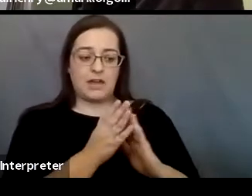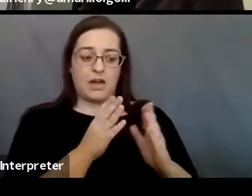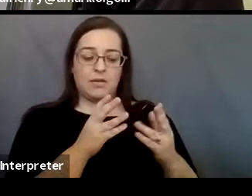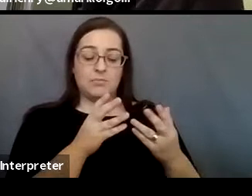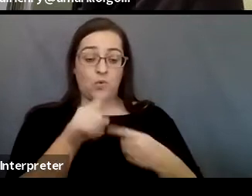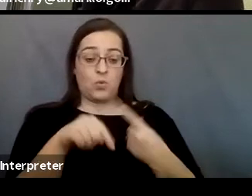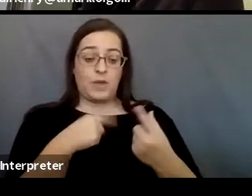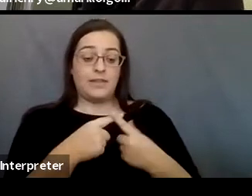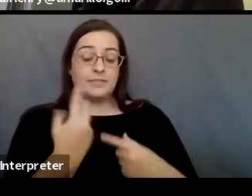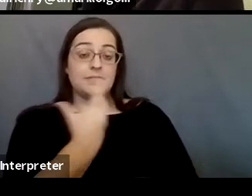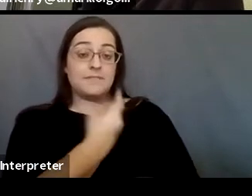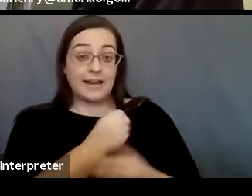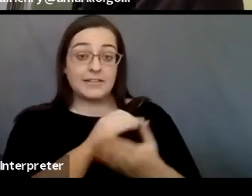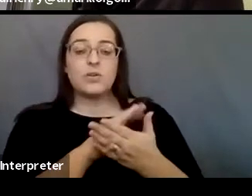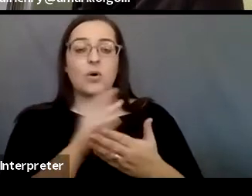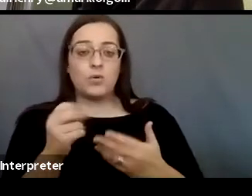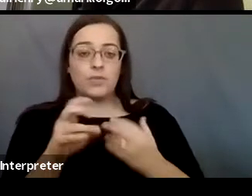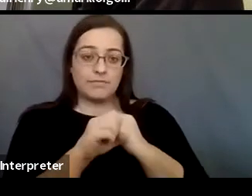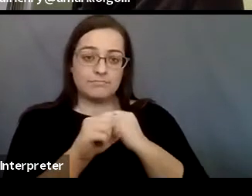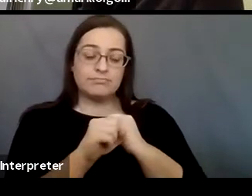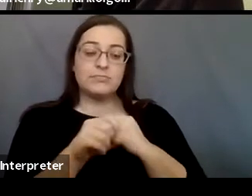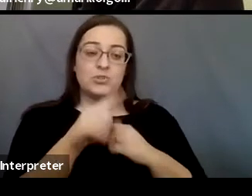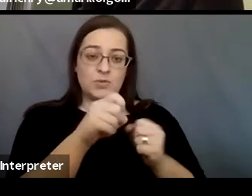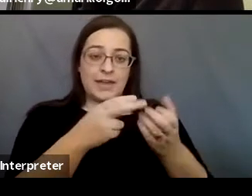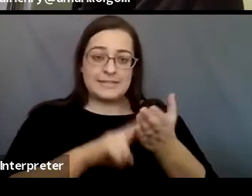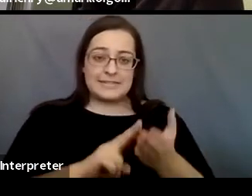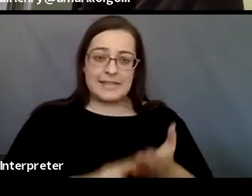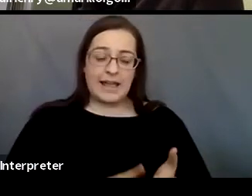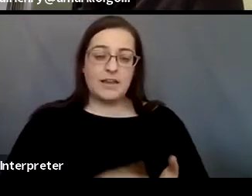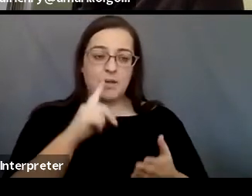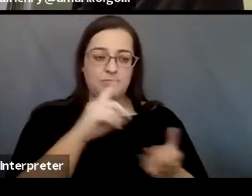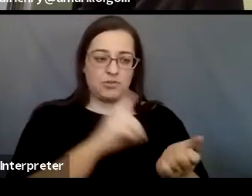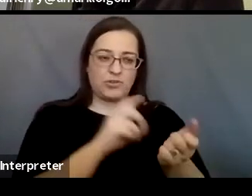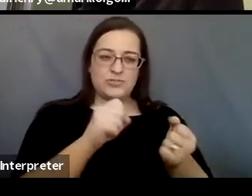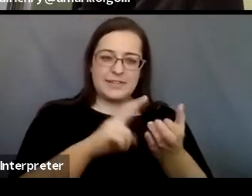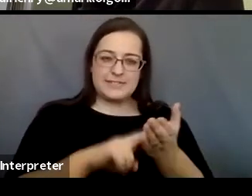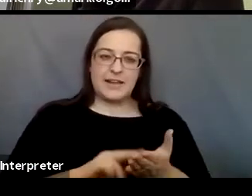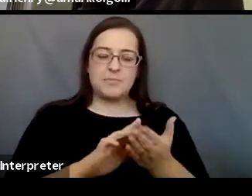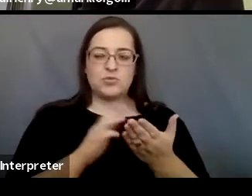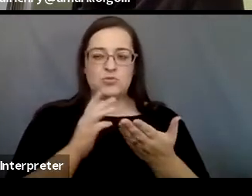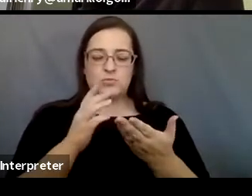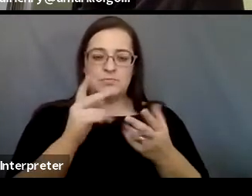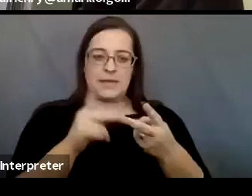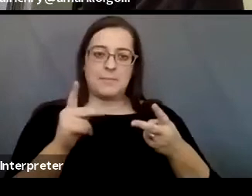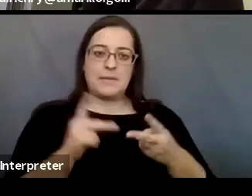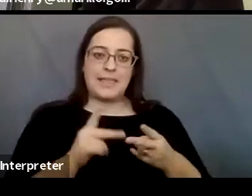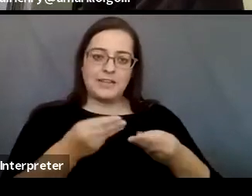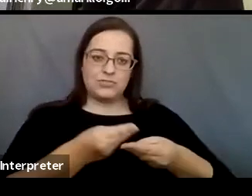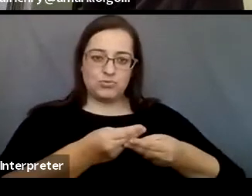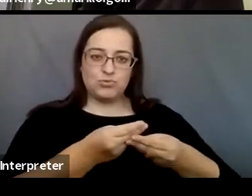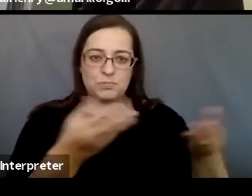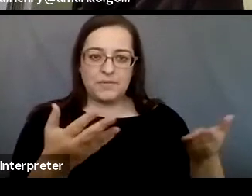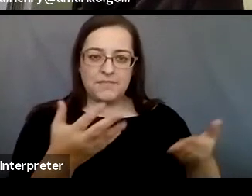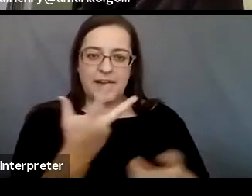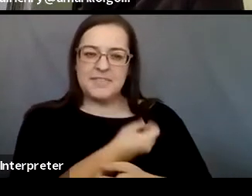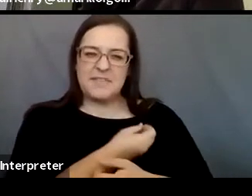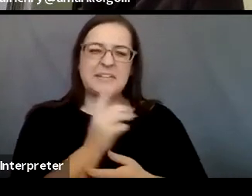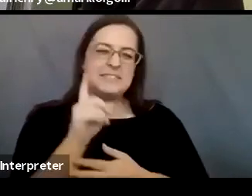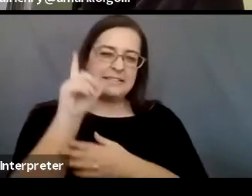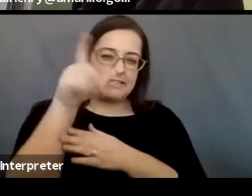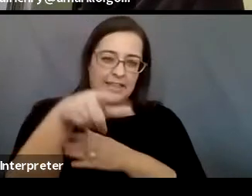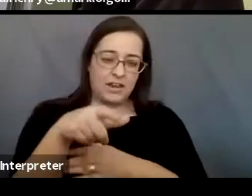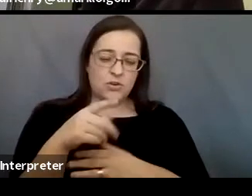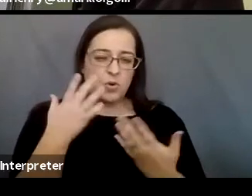once the COVID-19 vaccine comes out. Why is it important, in y'all's opinion, for these healthcare providers to